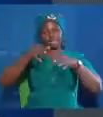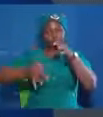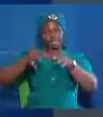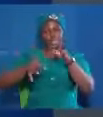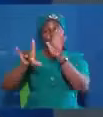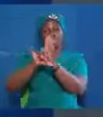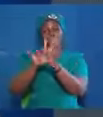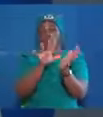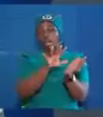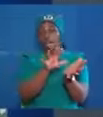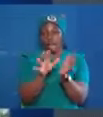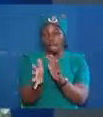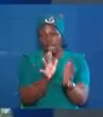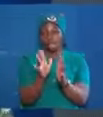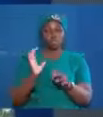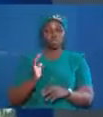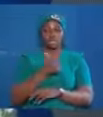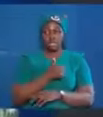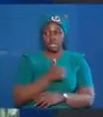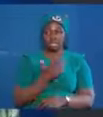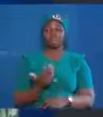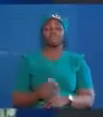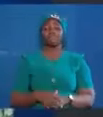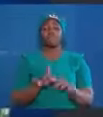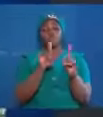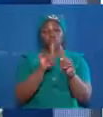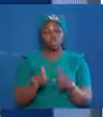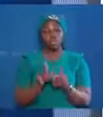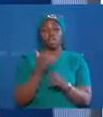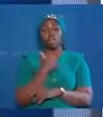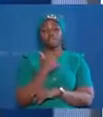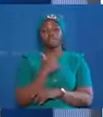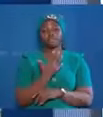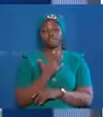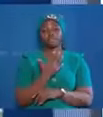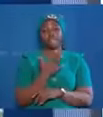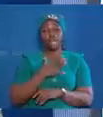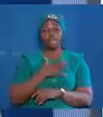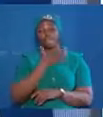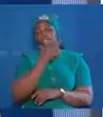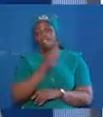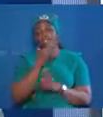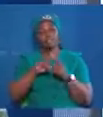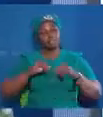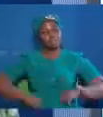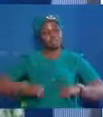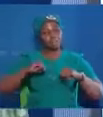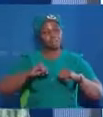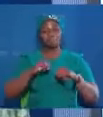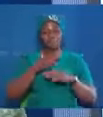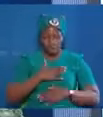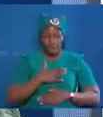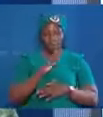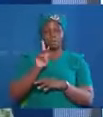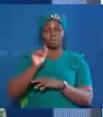Committee, Honorable Muturi Kigano. We also have our father and chairman of Nairobi, Honorable Kamanda. I'm